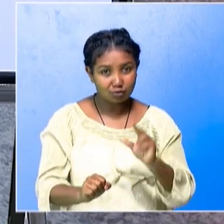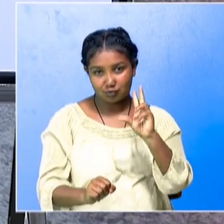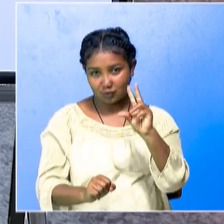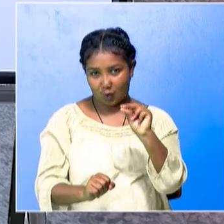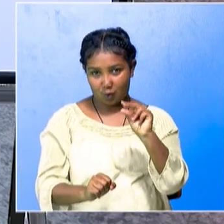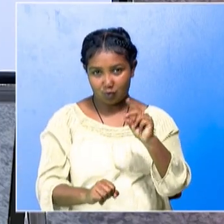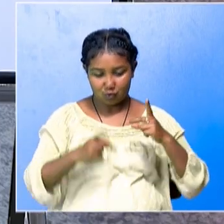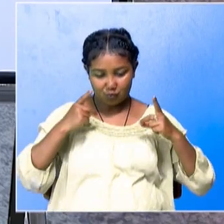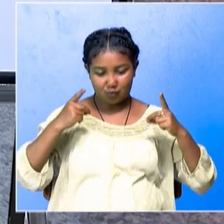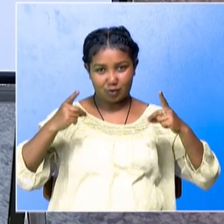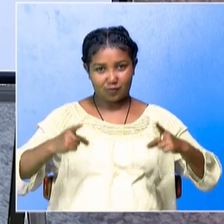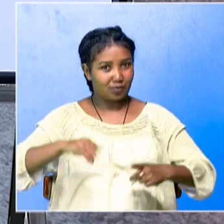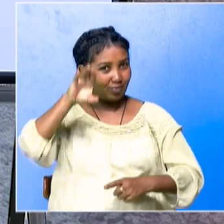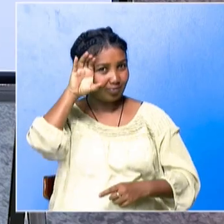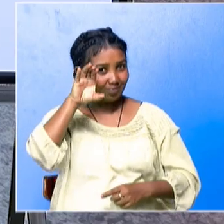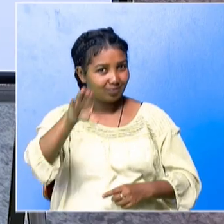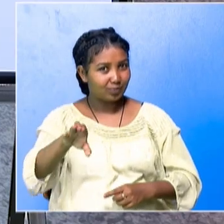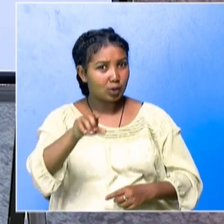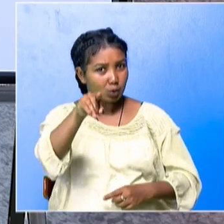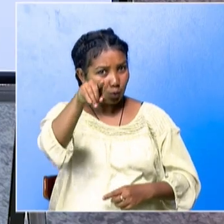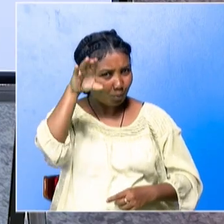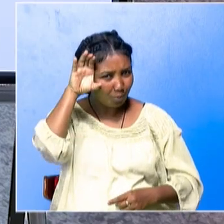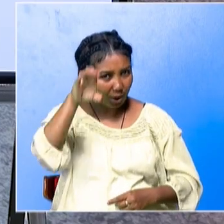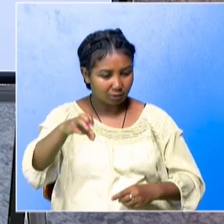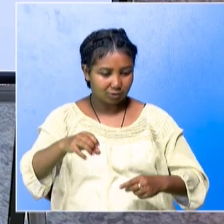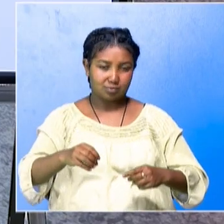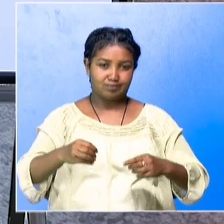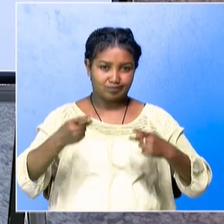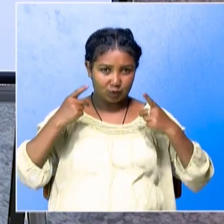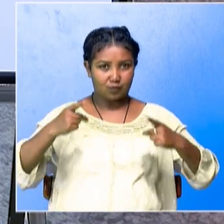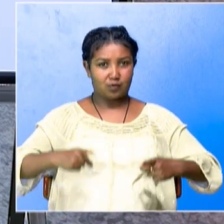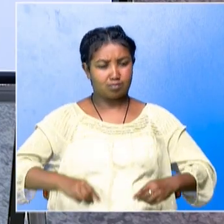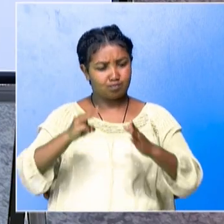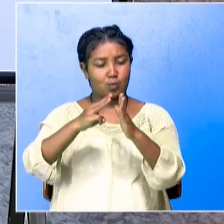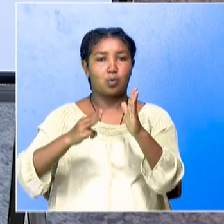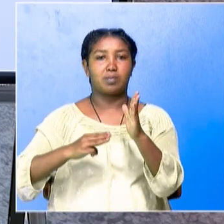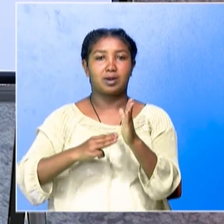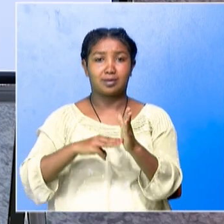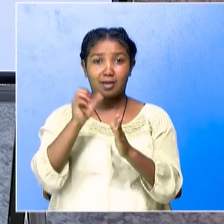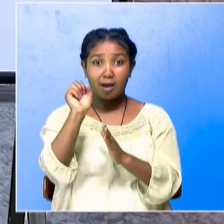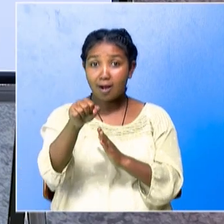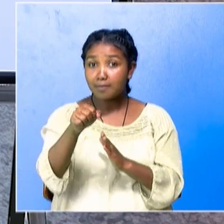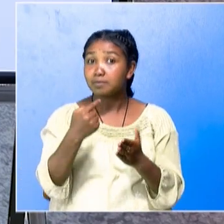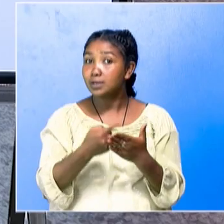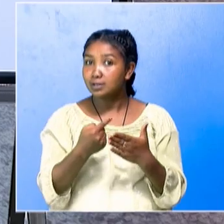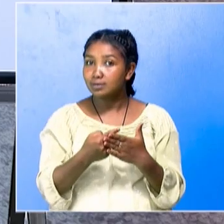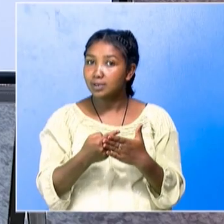No, you can't. You must wear your uniform properly. Yes, that's